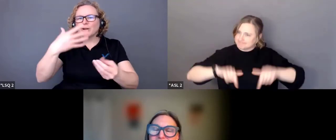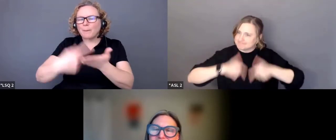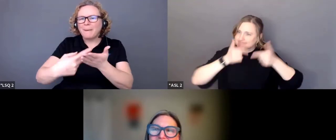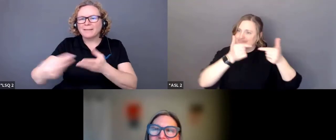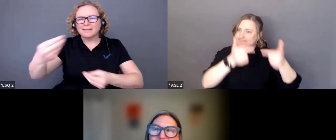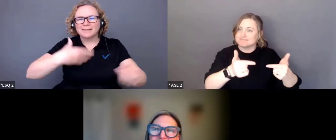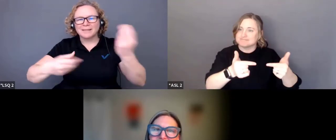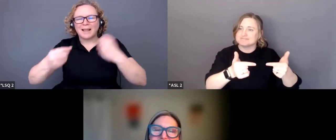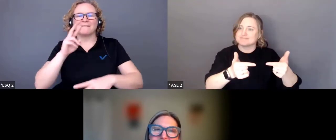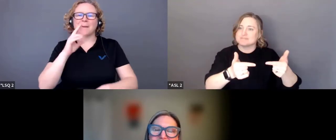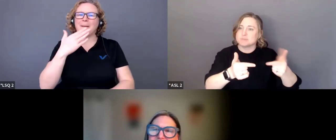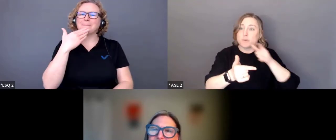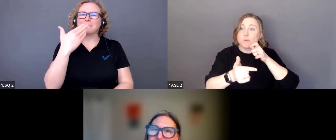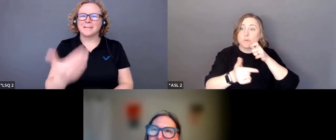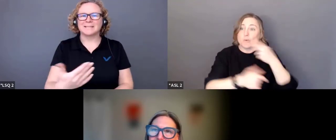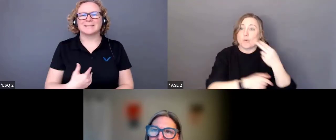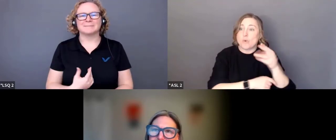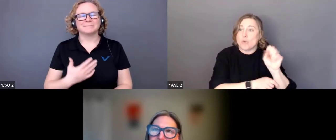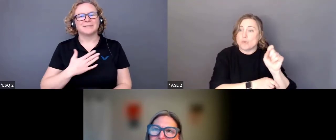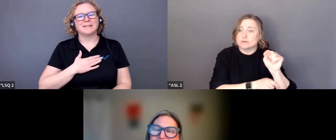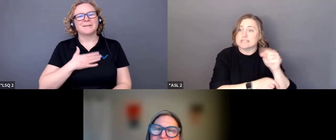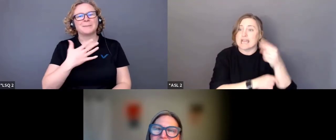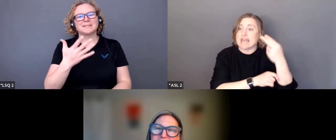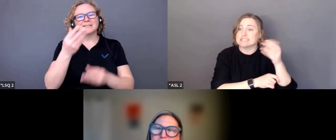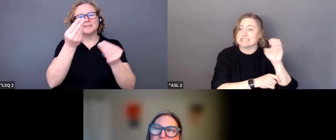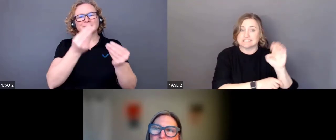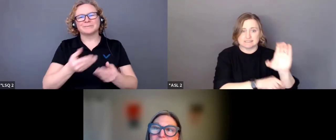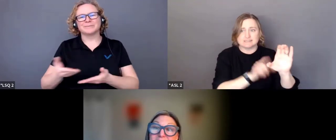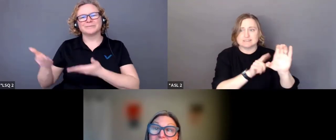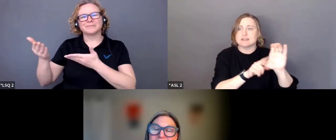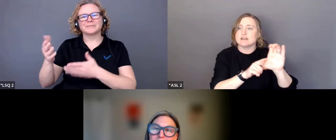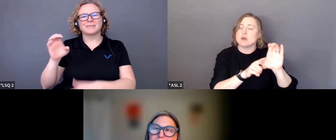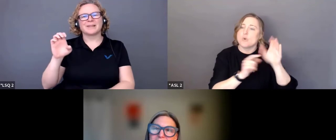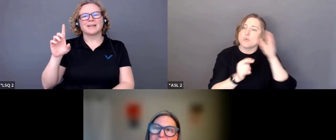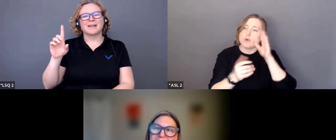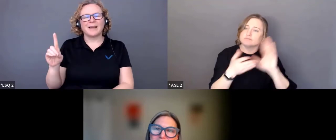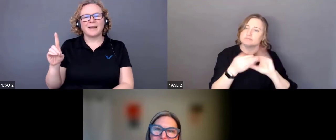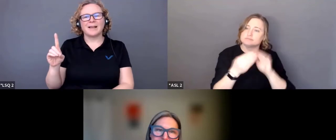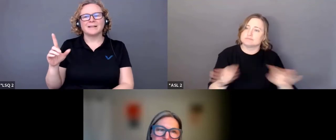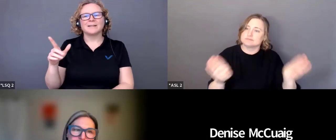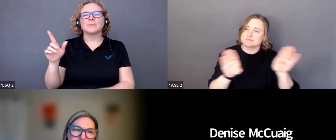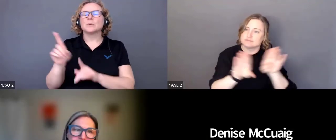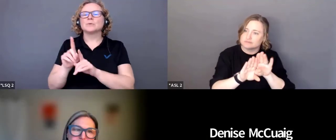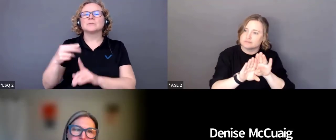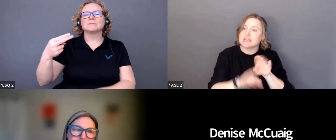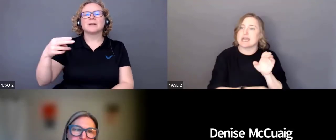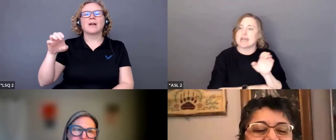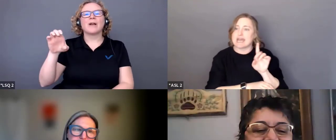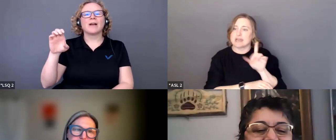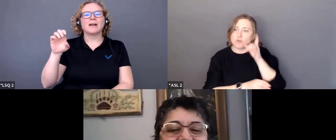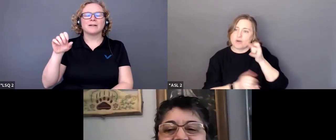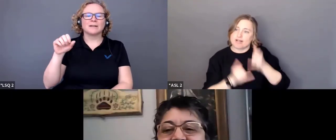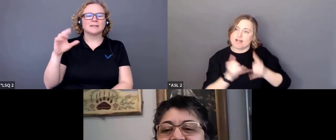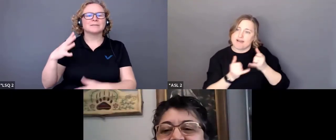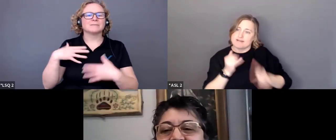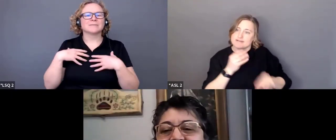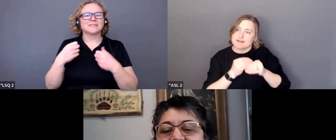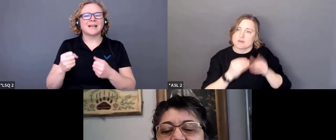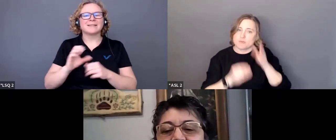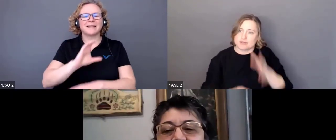our hosts at Health Excellence Canada for some closing words before Ed comes back with a closing prayer.